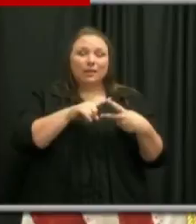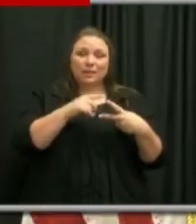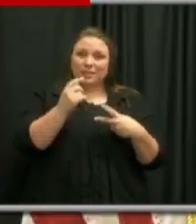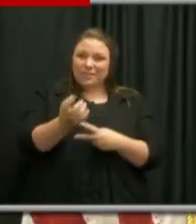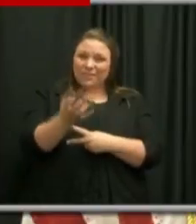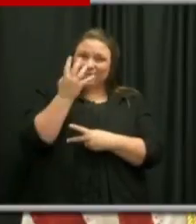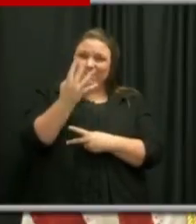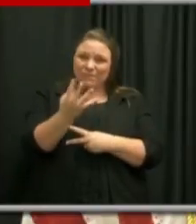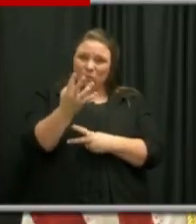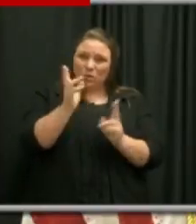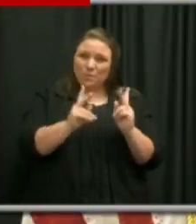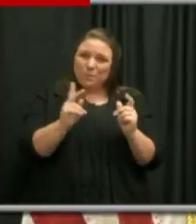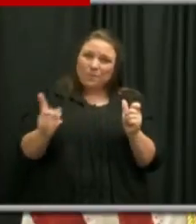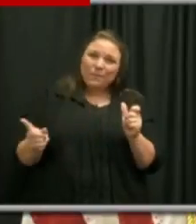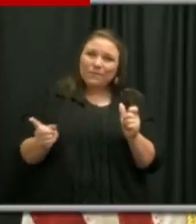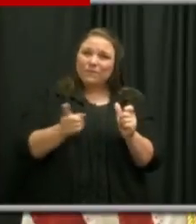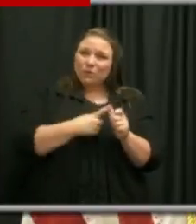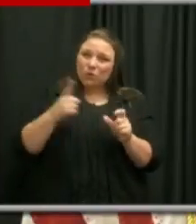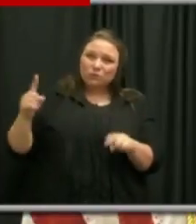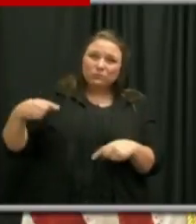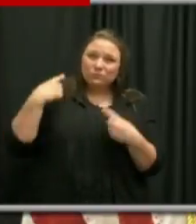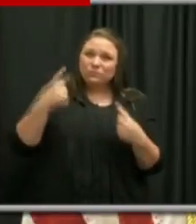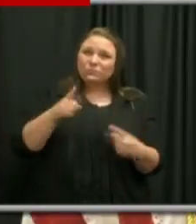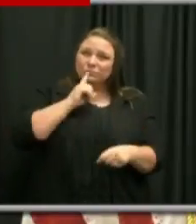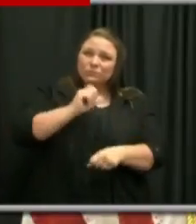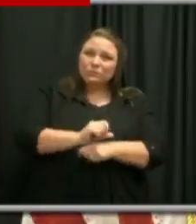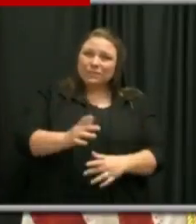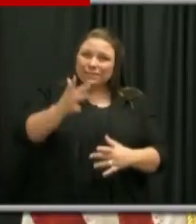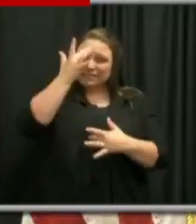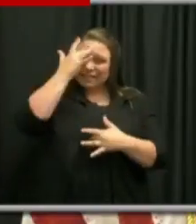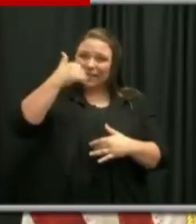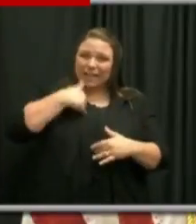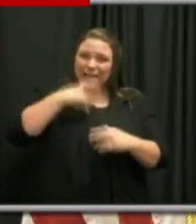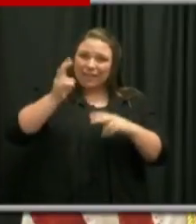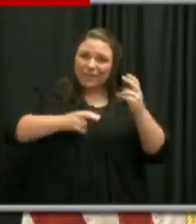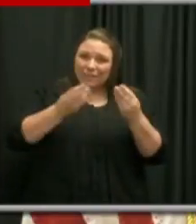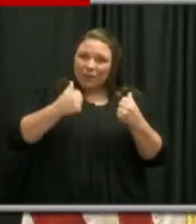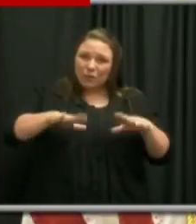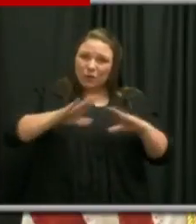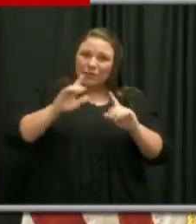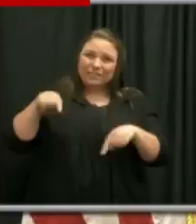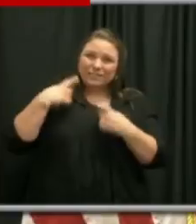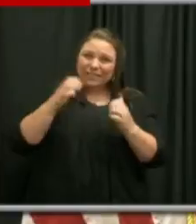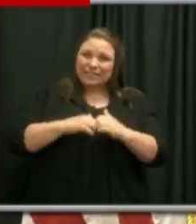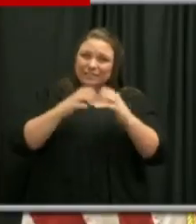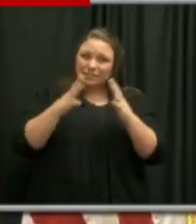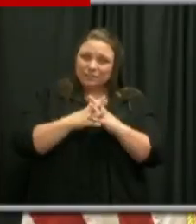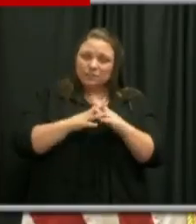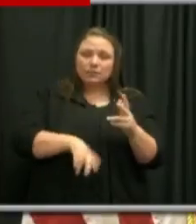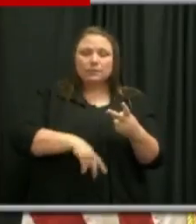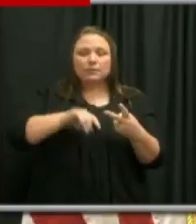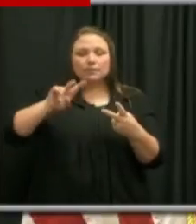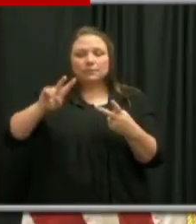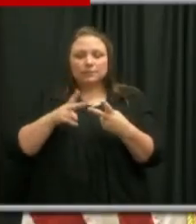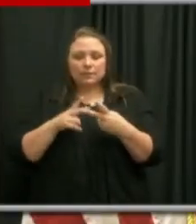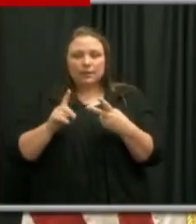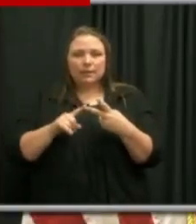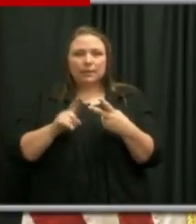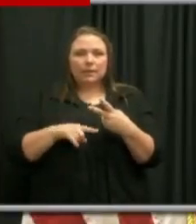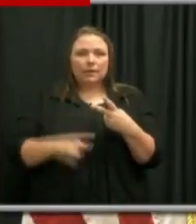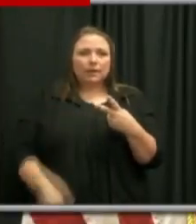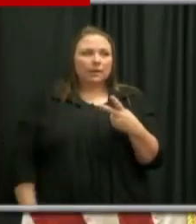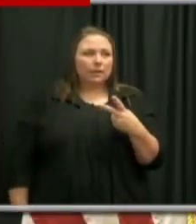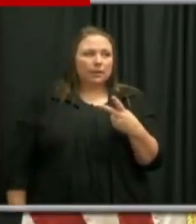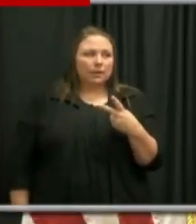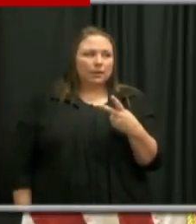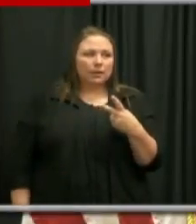first people who have tested positive at the fairgrounds since that shelter opened? And then secondly, can we